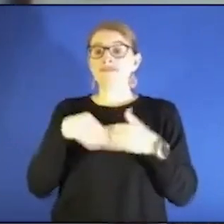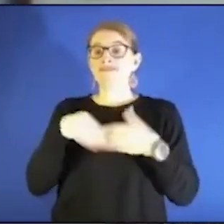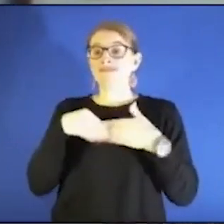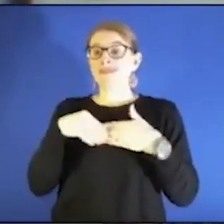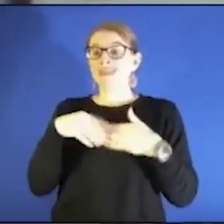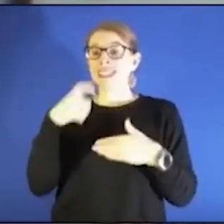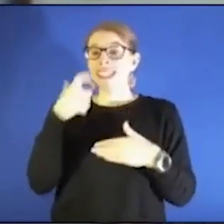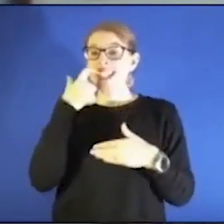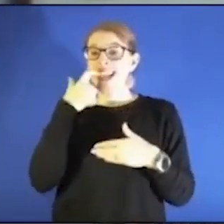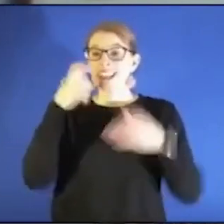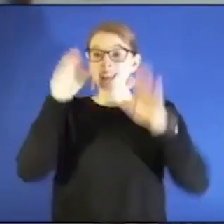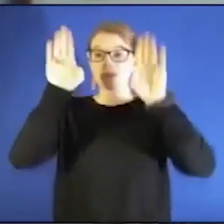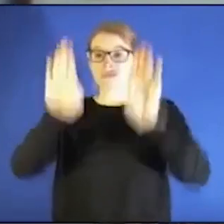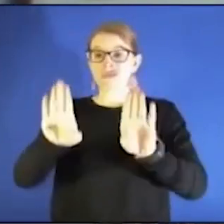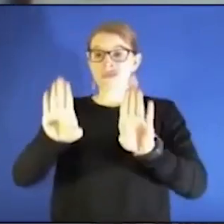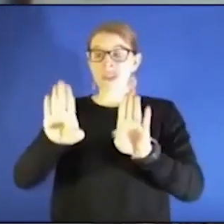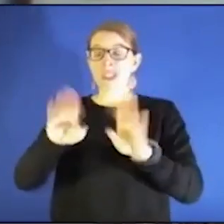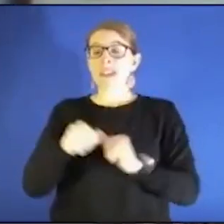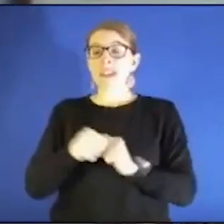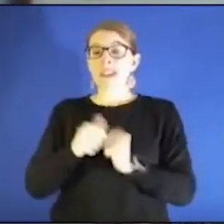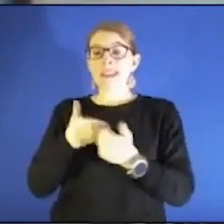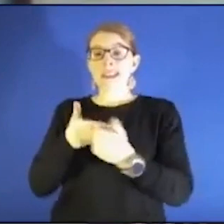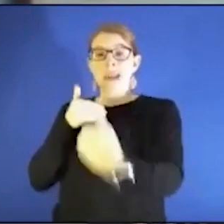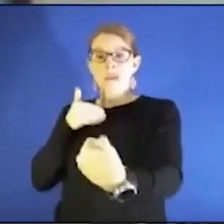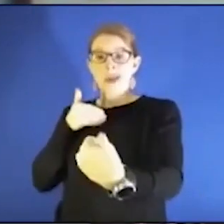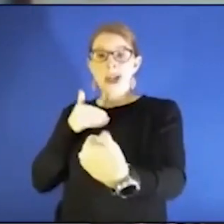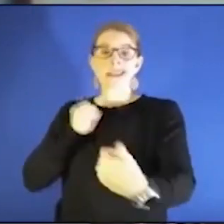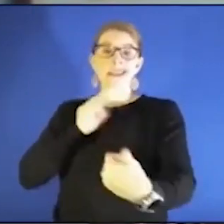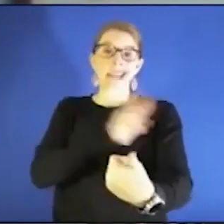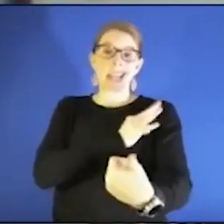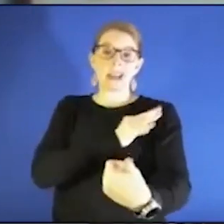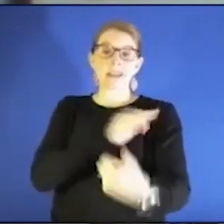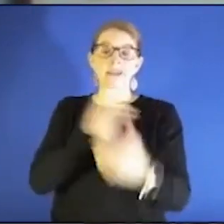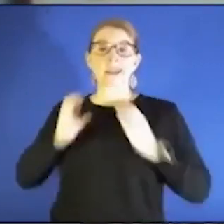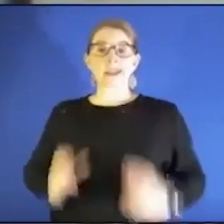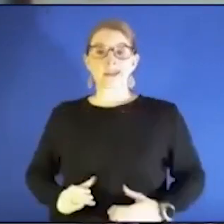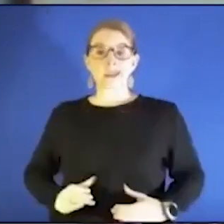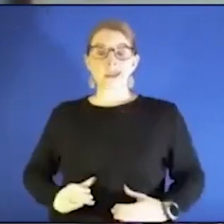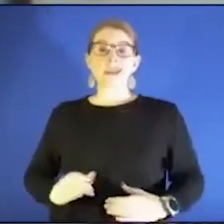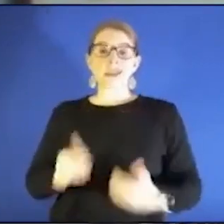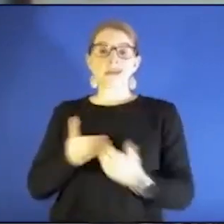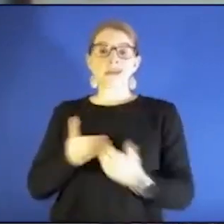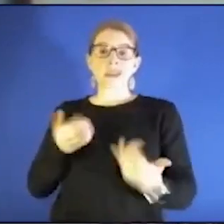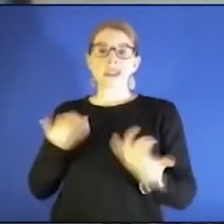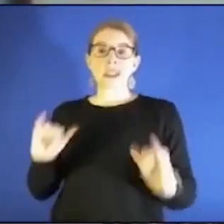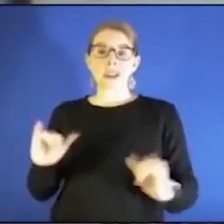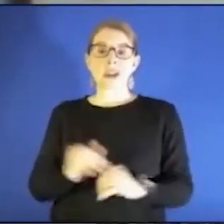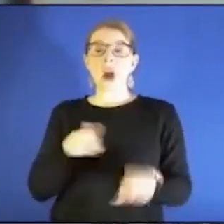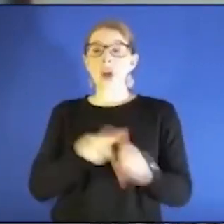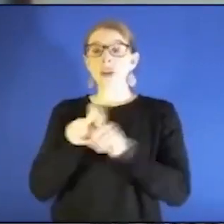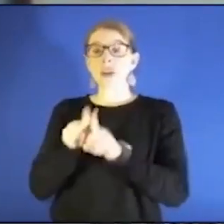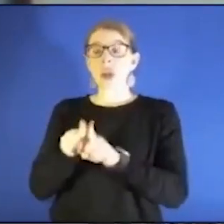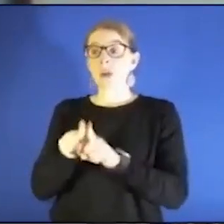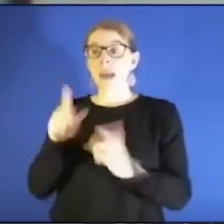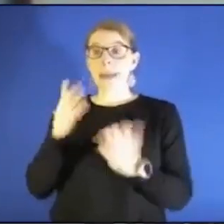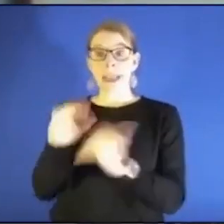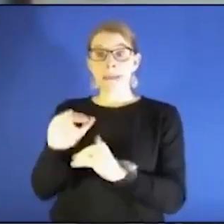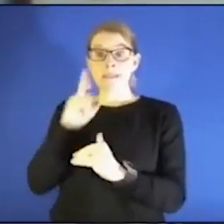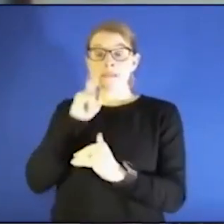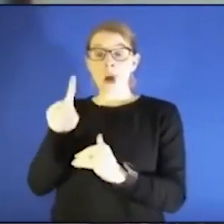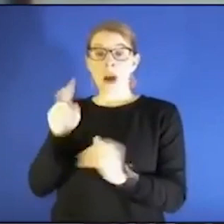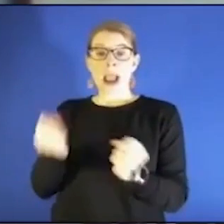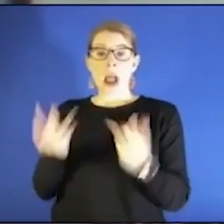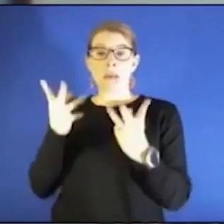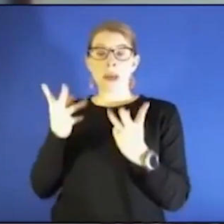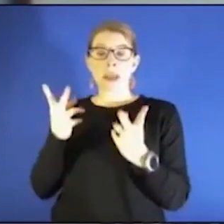much as possible. At one time, we had decreased occupancy, so restaurants had to